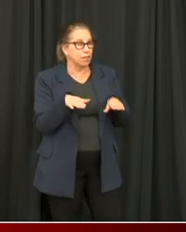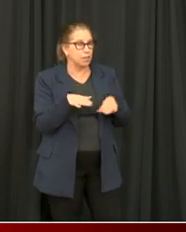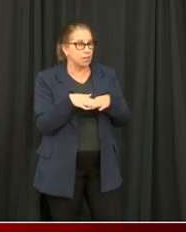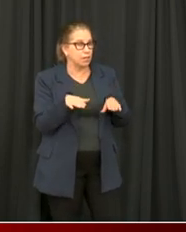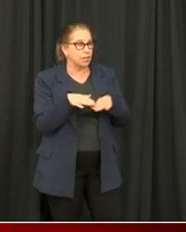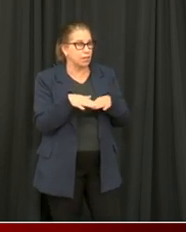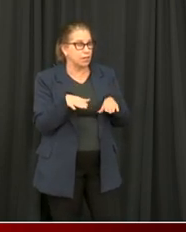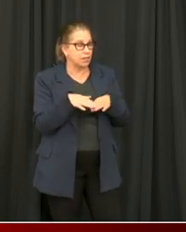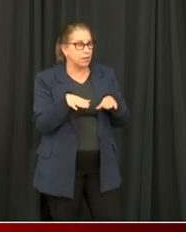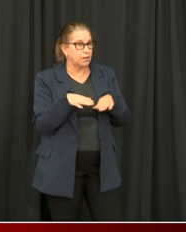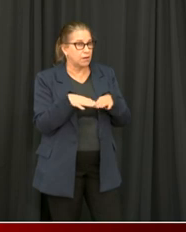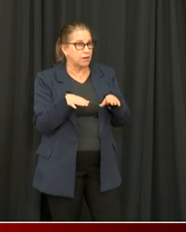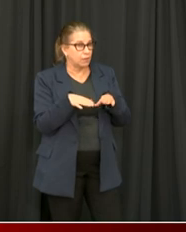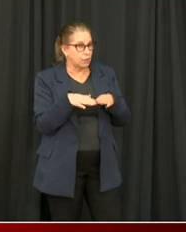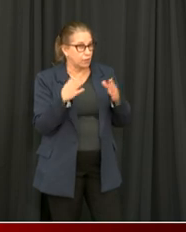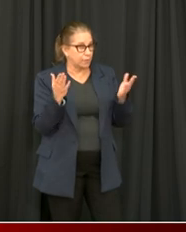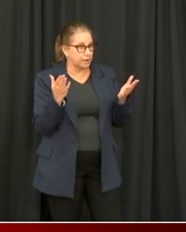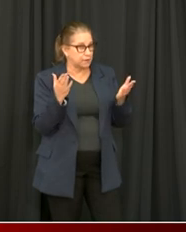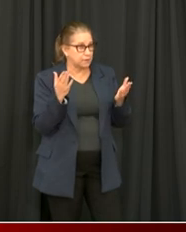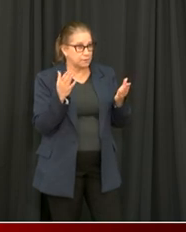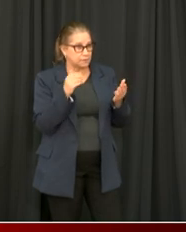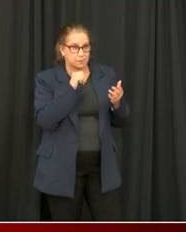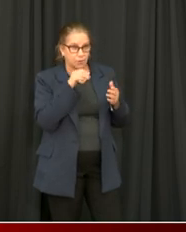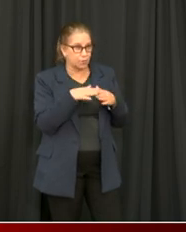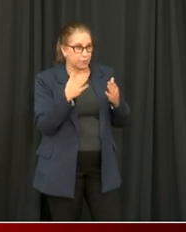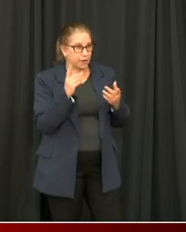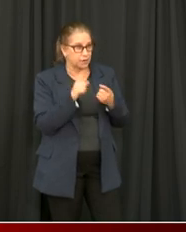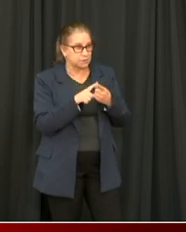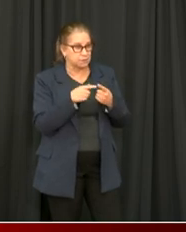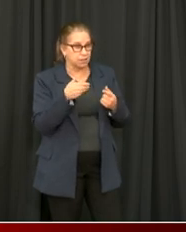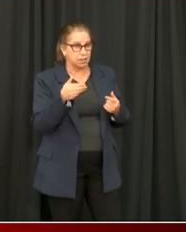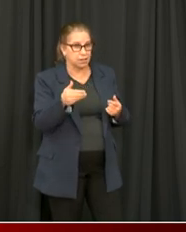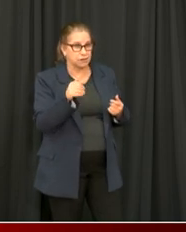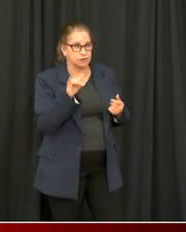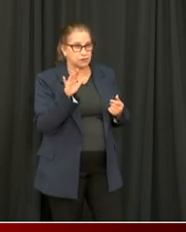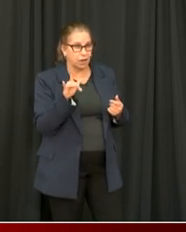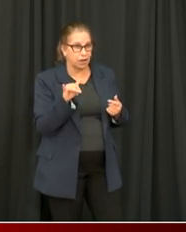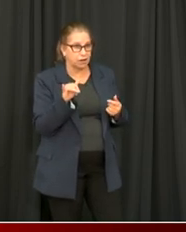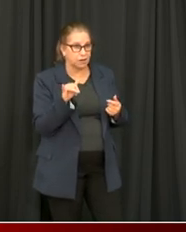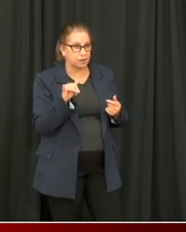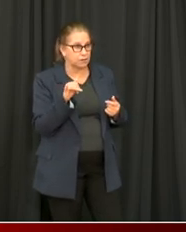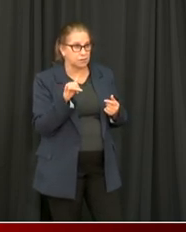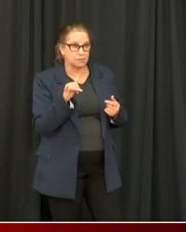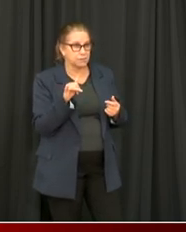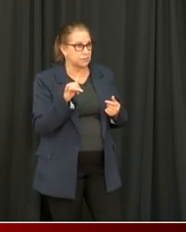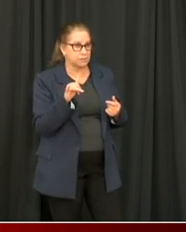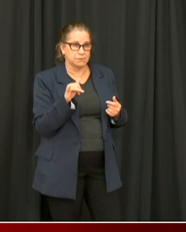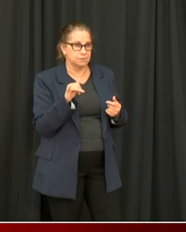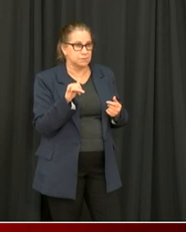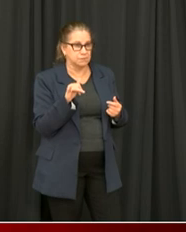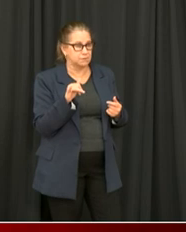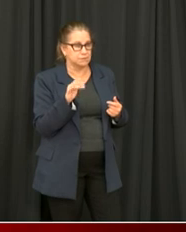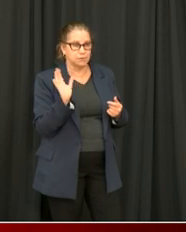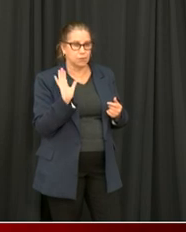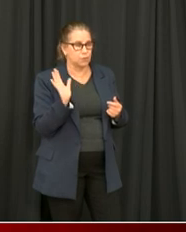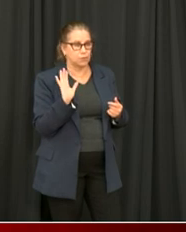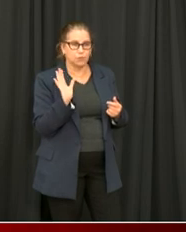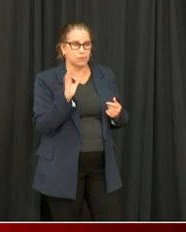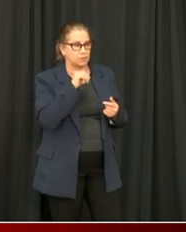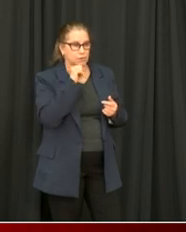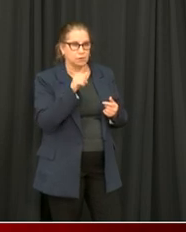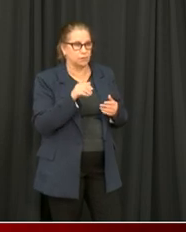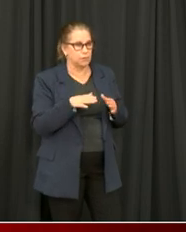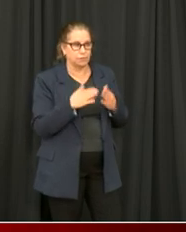until mid-July. It would. So they don't open on day 1. That's correct. Okay, thank you.